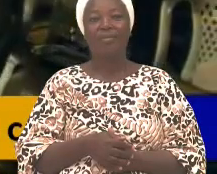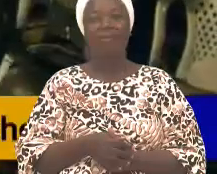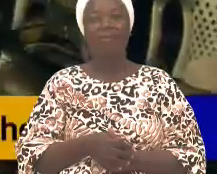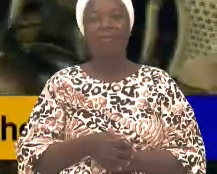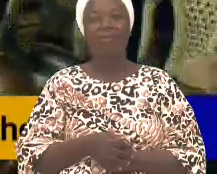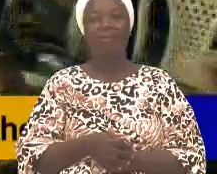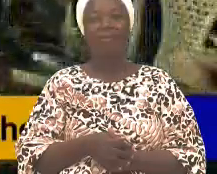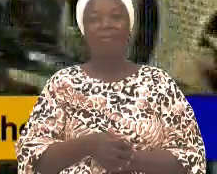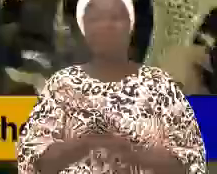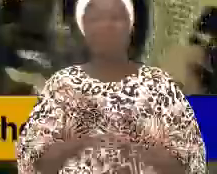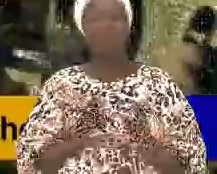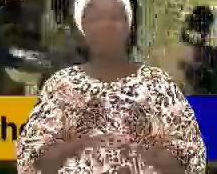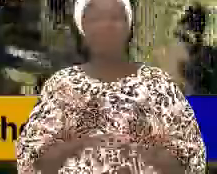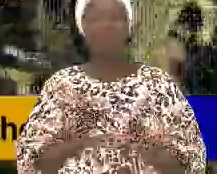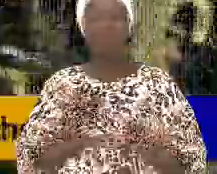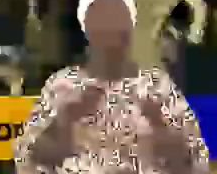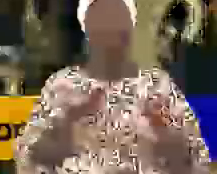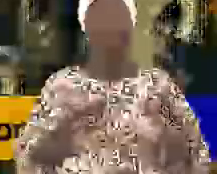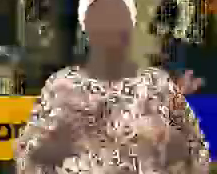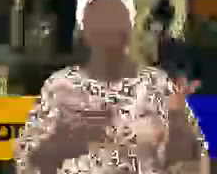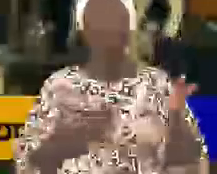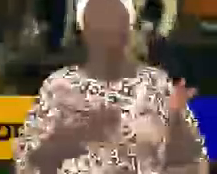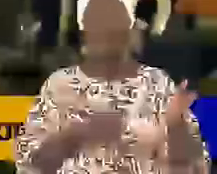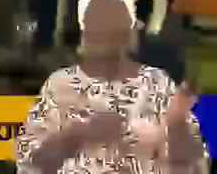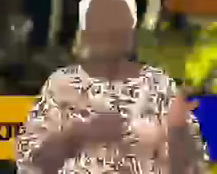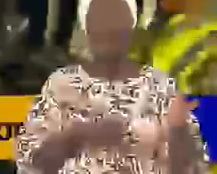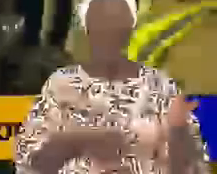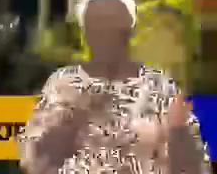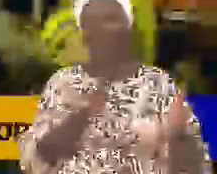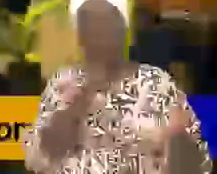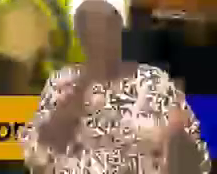Okay, they finished there. God bless you.